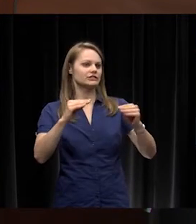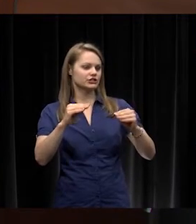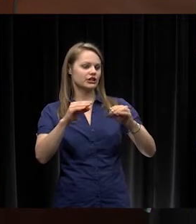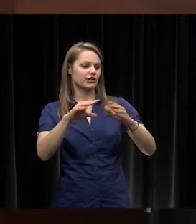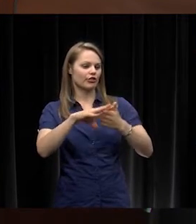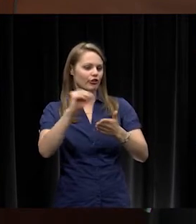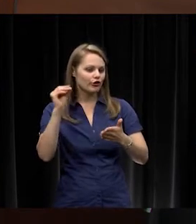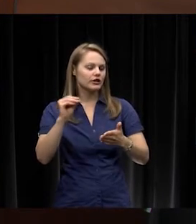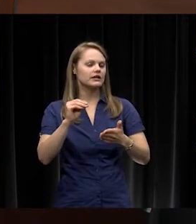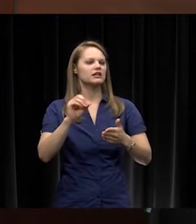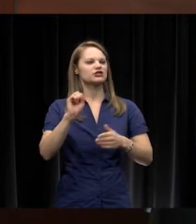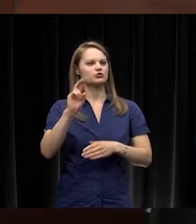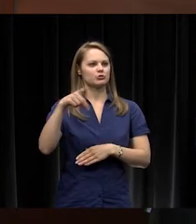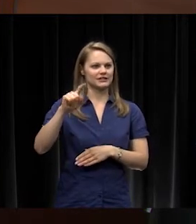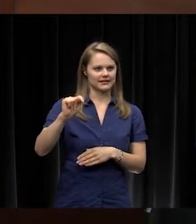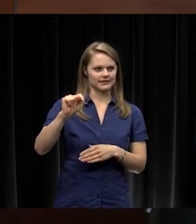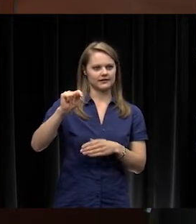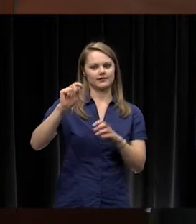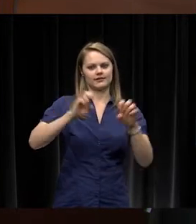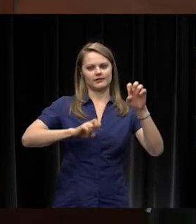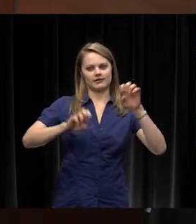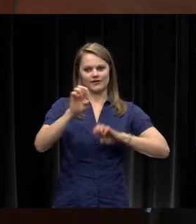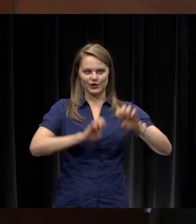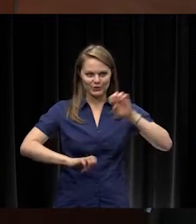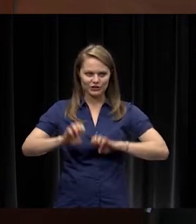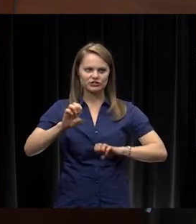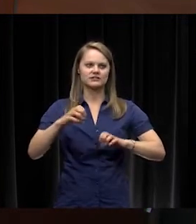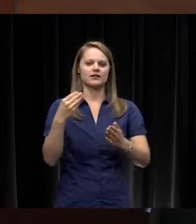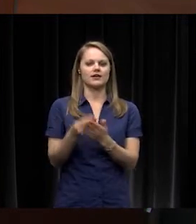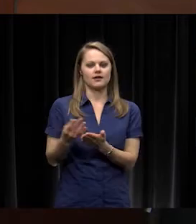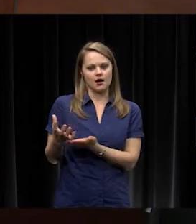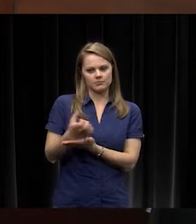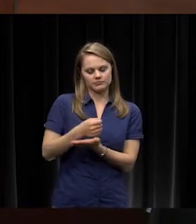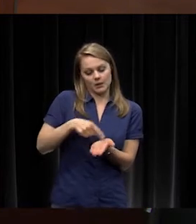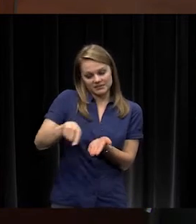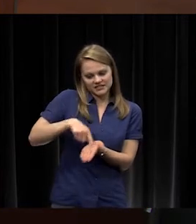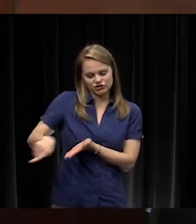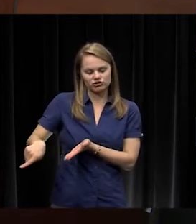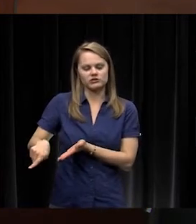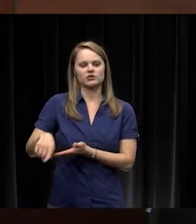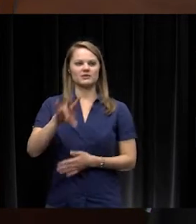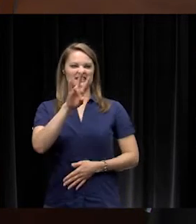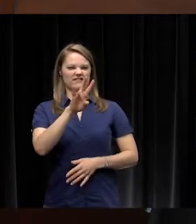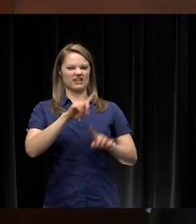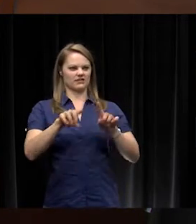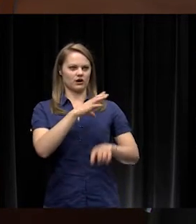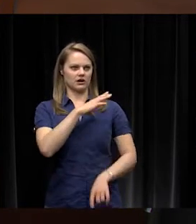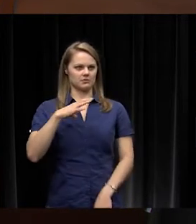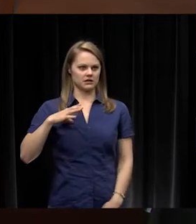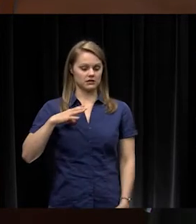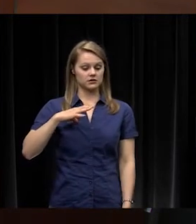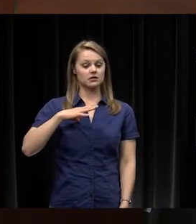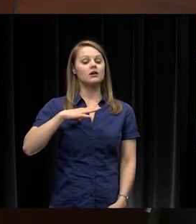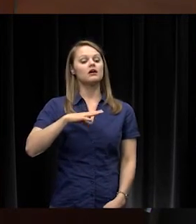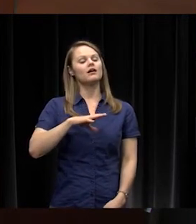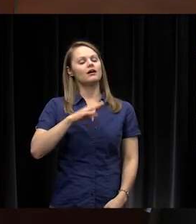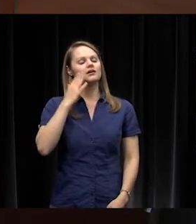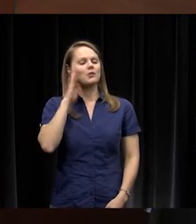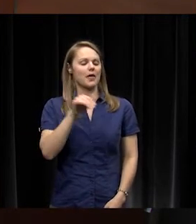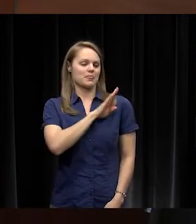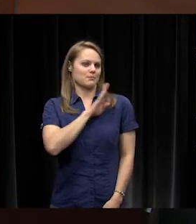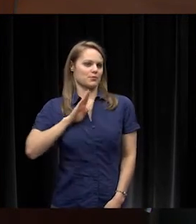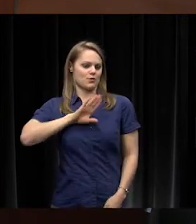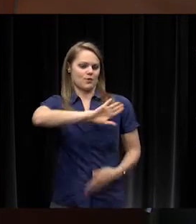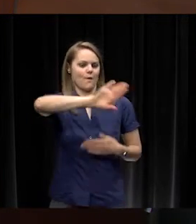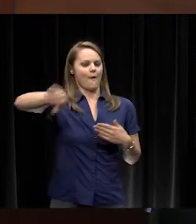and Superintendent Evaluation and Compensation. So there's seven different committees. Obviously, the board as a whole votes